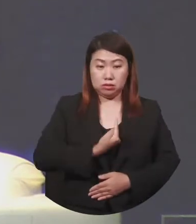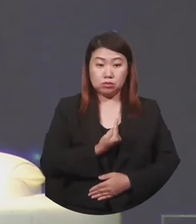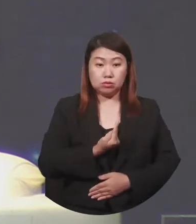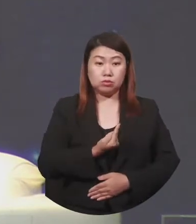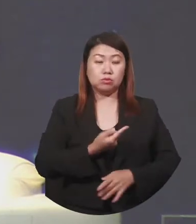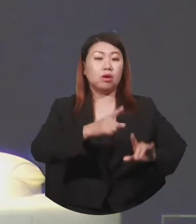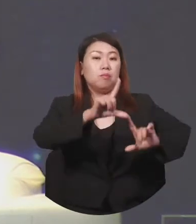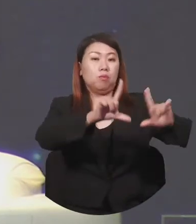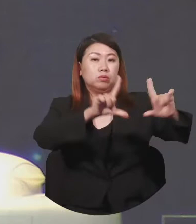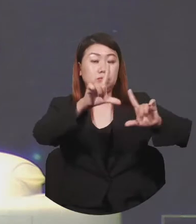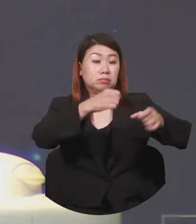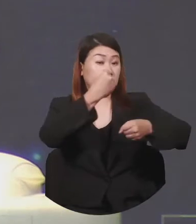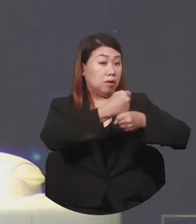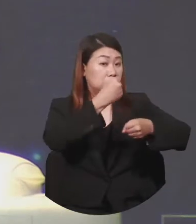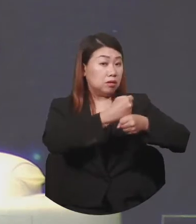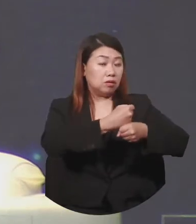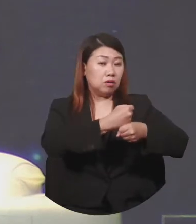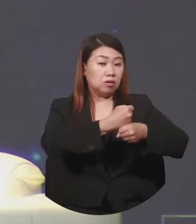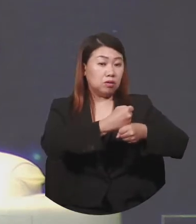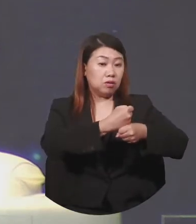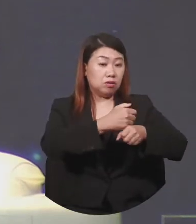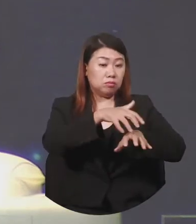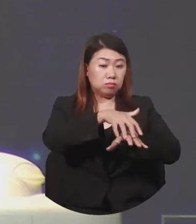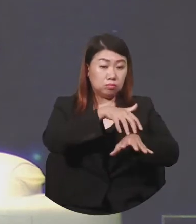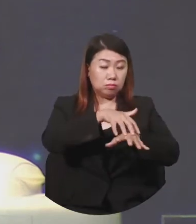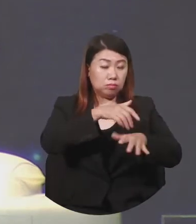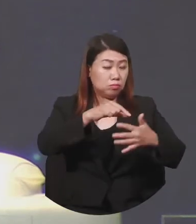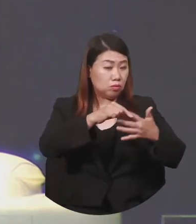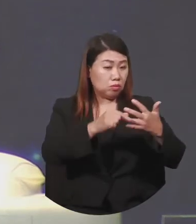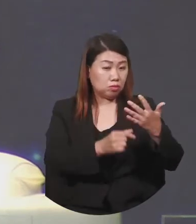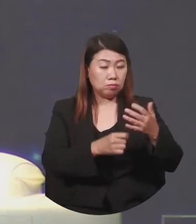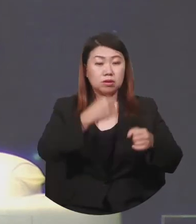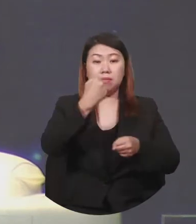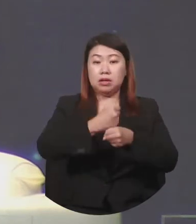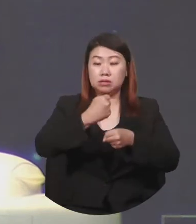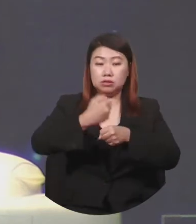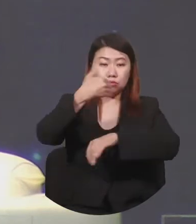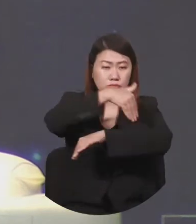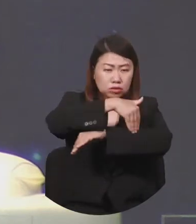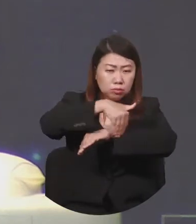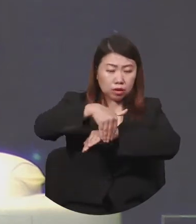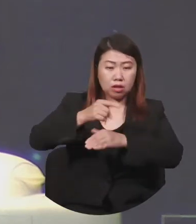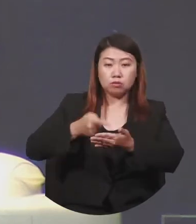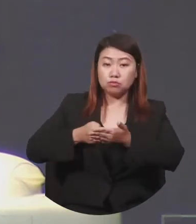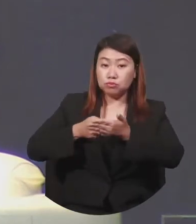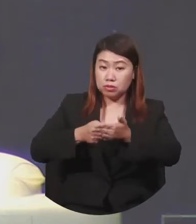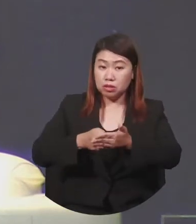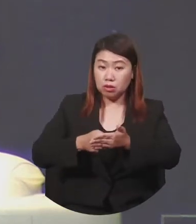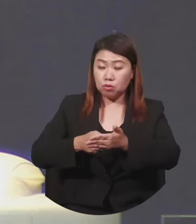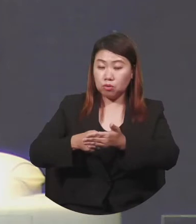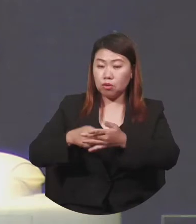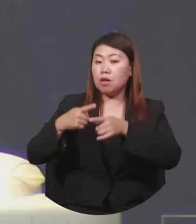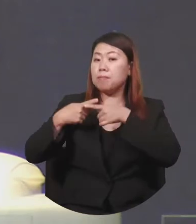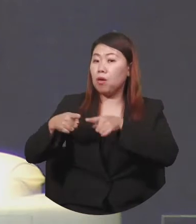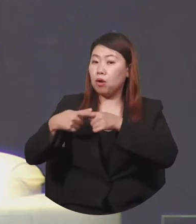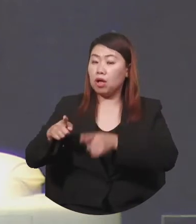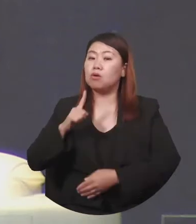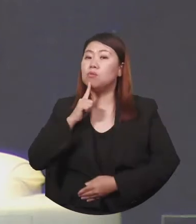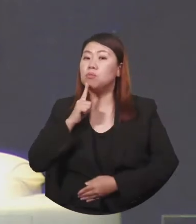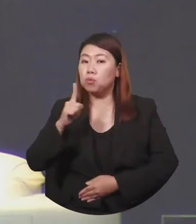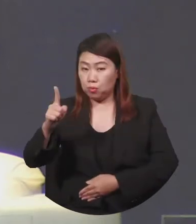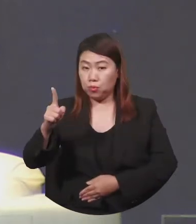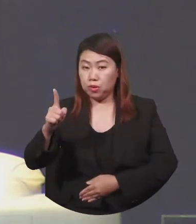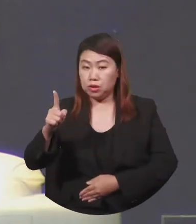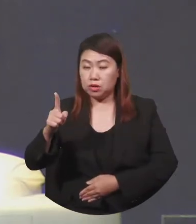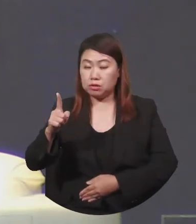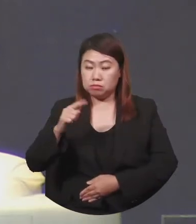initiated, designed, implemented, evaluated, and reported, of course. As a result, the lack of diverse enough